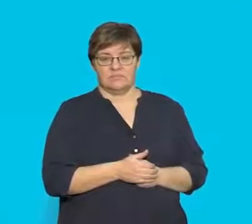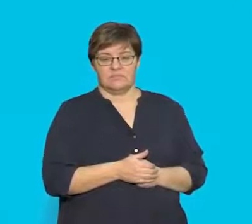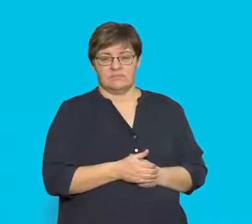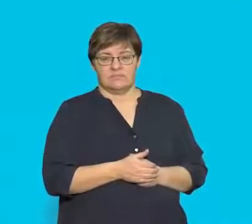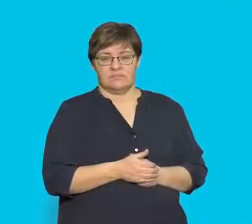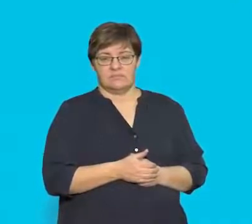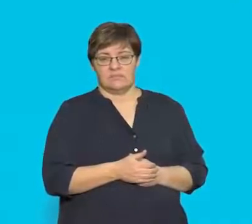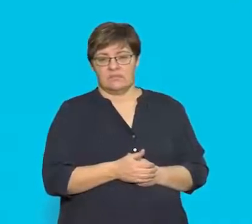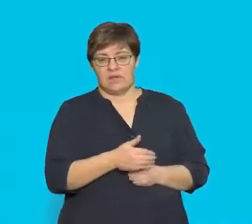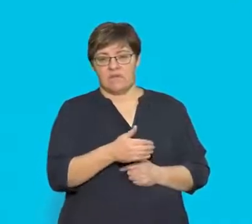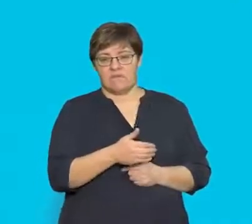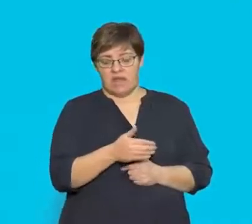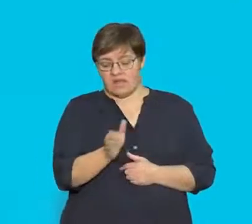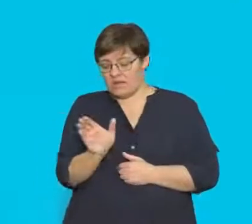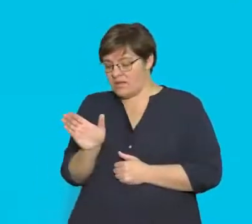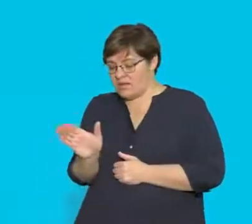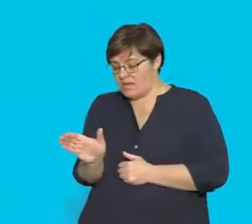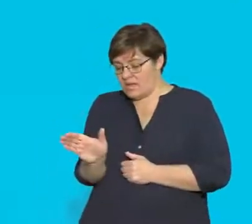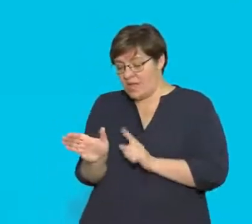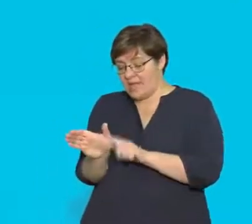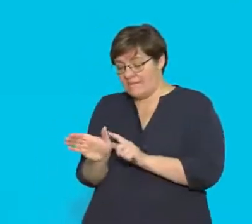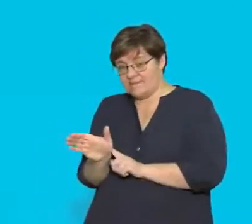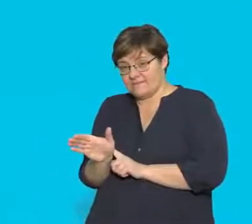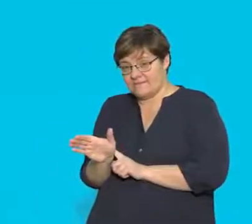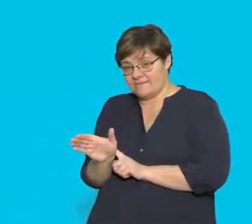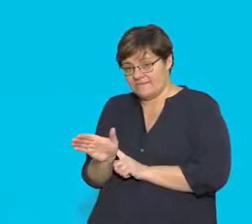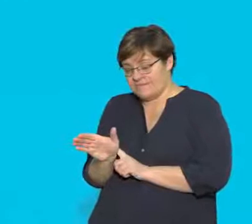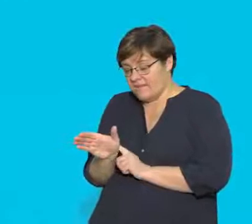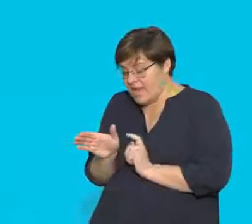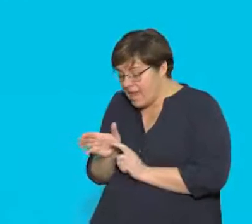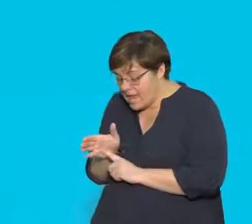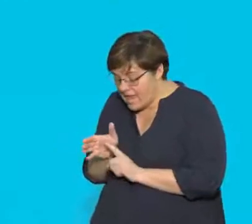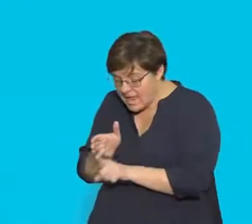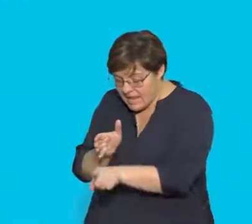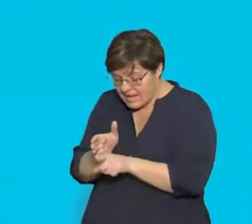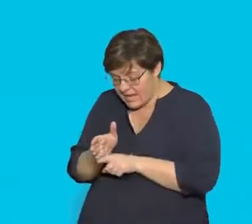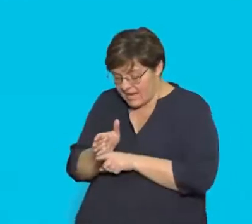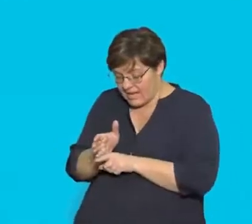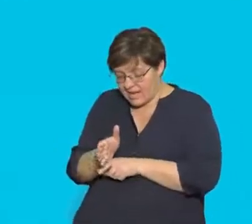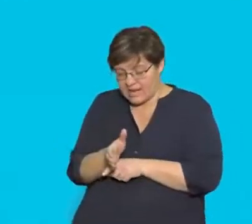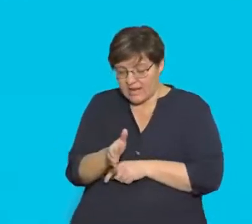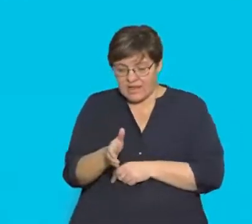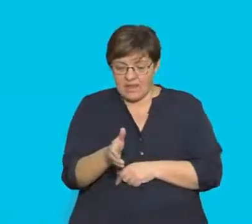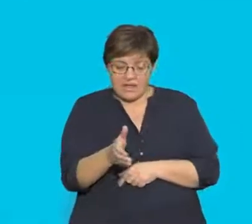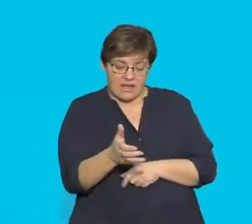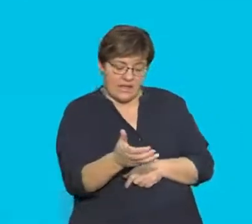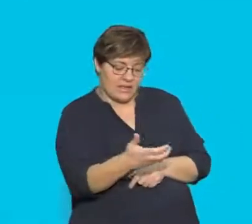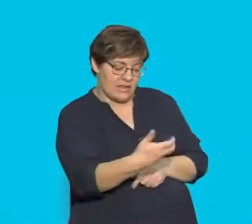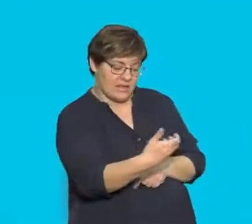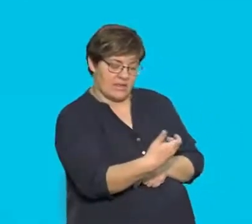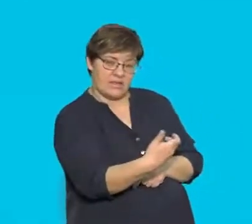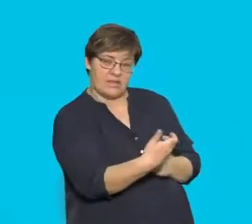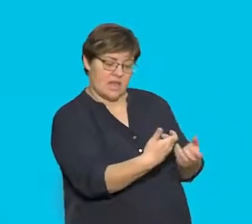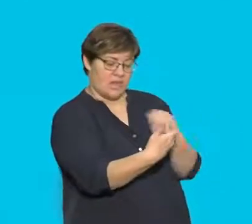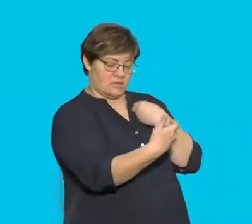rule over here, for example, you can see that they're going into the board. And over here, they're going into